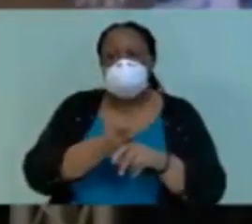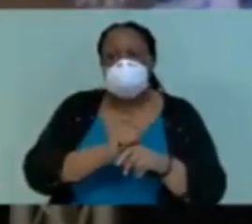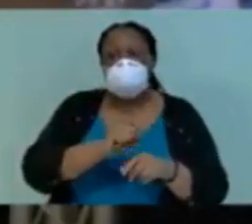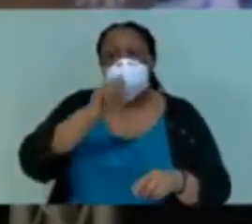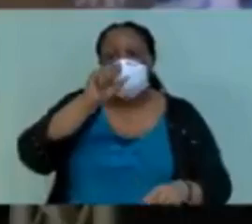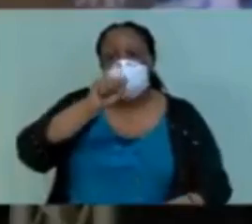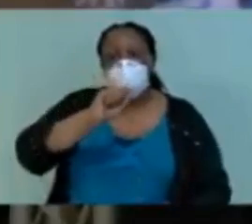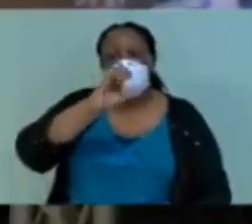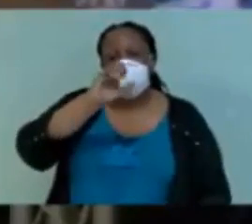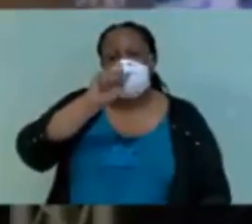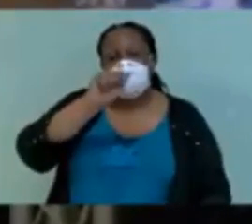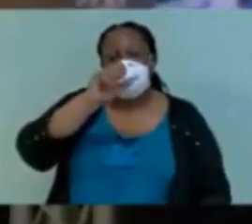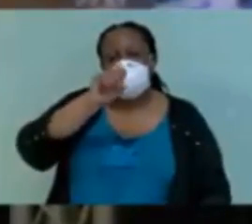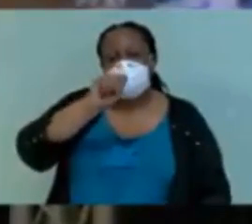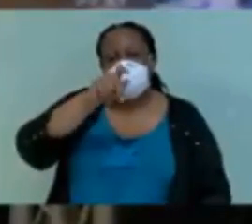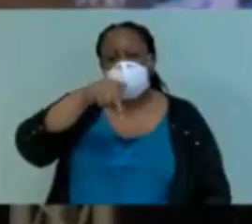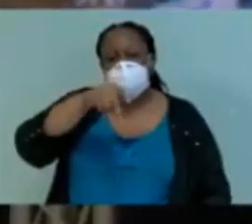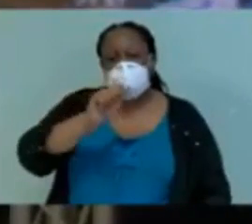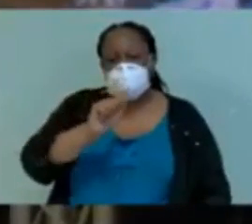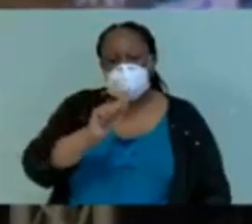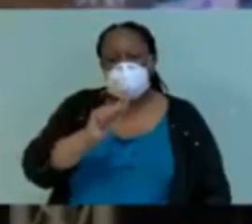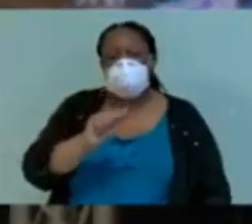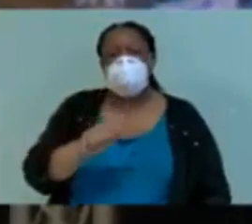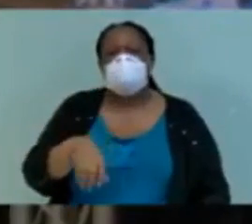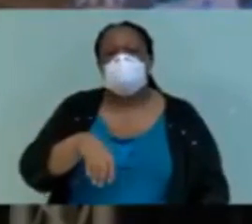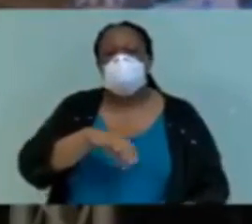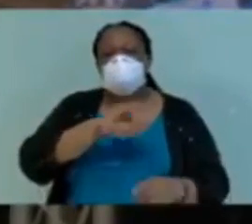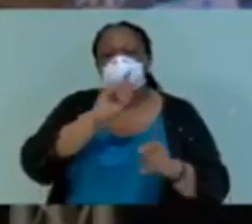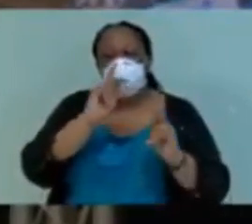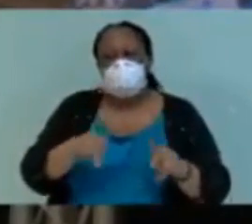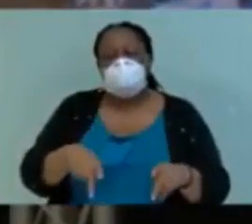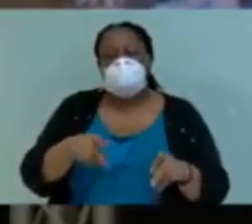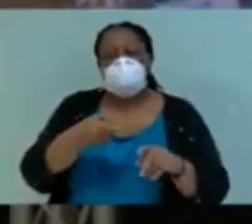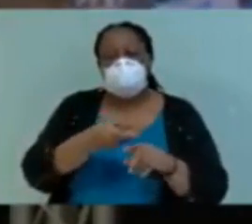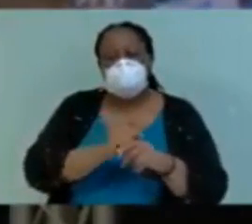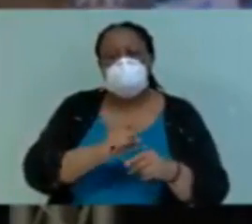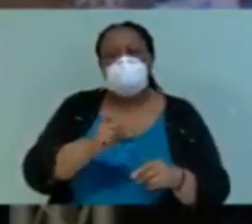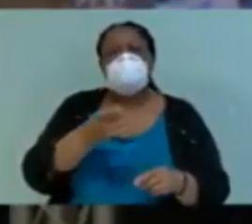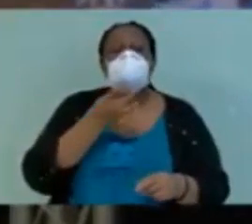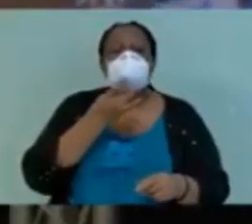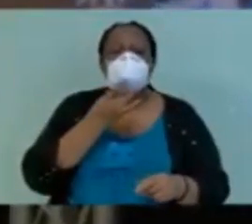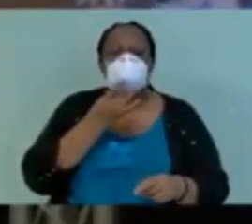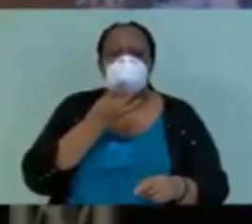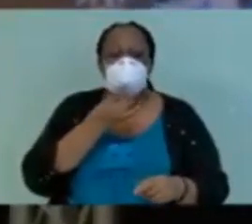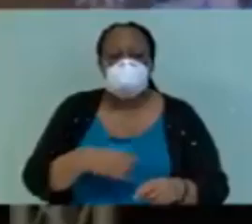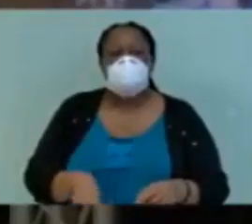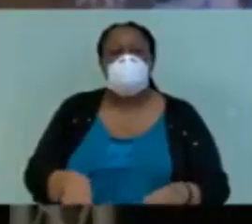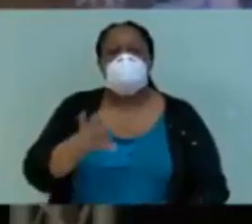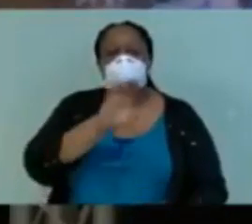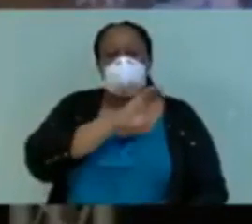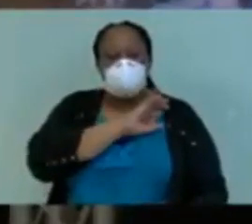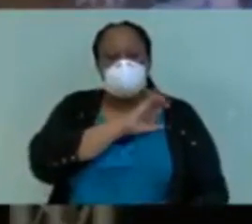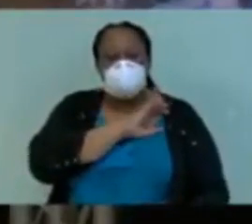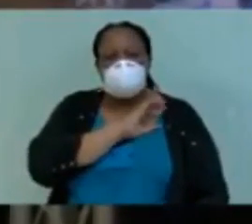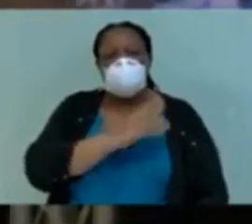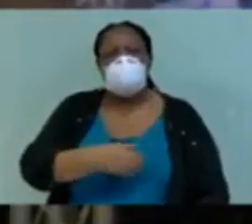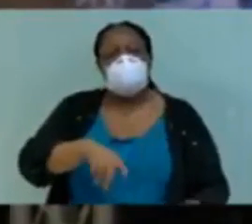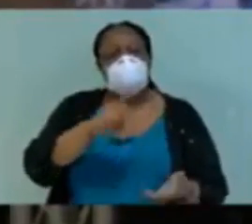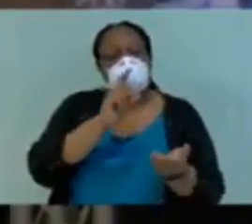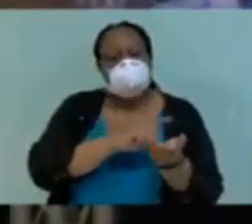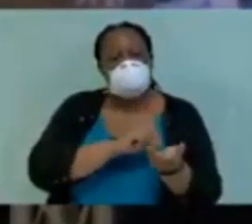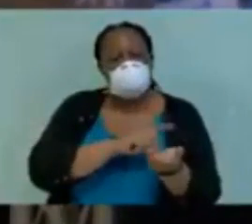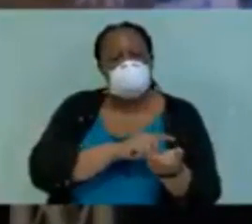our control. Tomorrow, we are going to have a representative who will speak on the